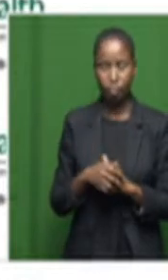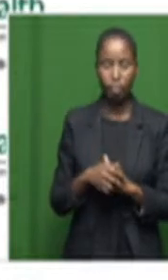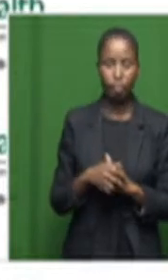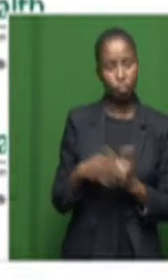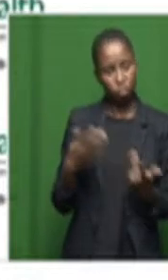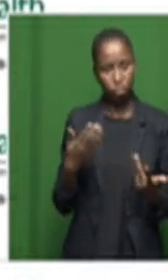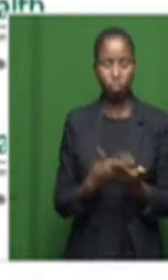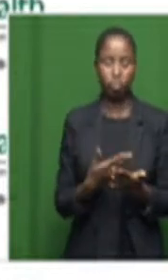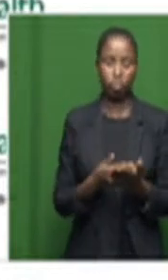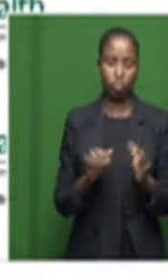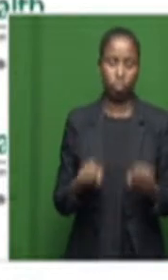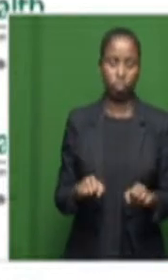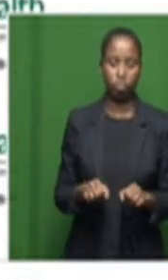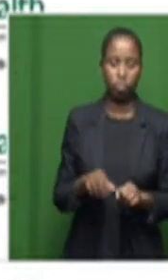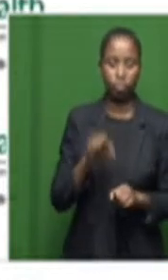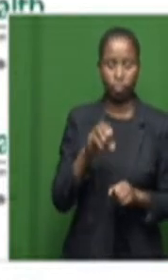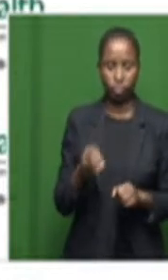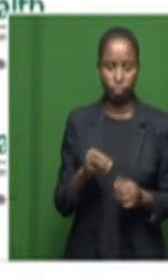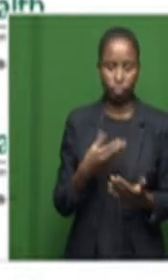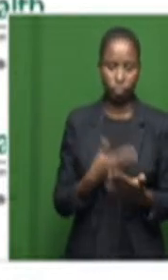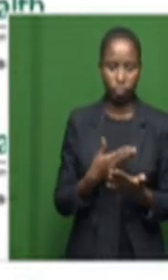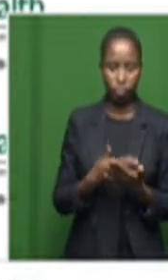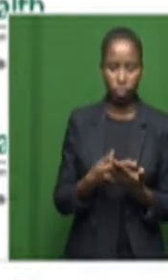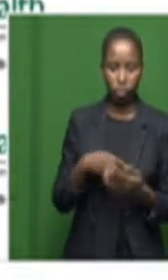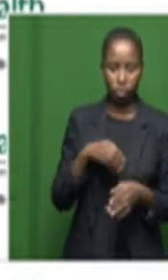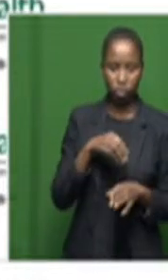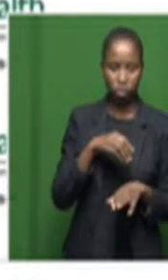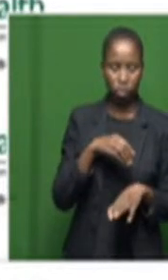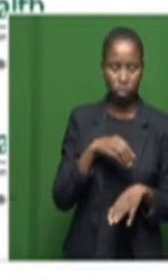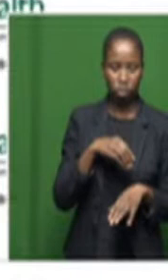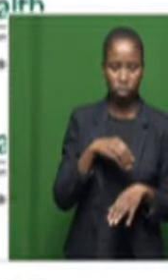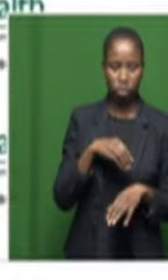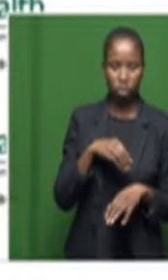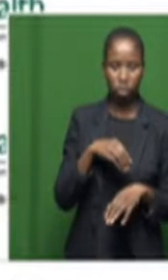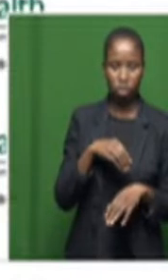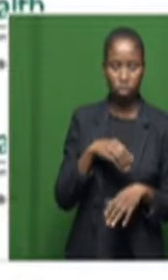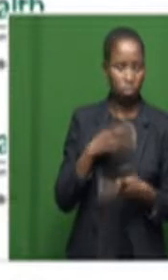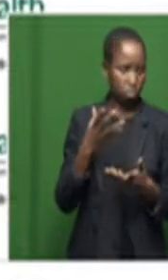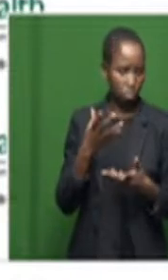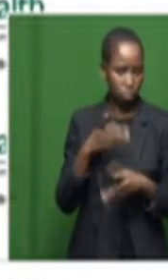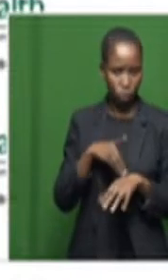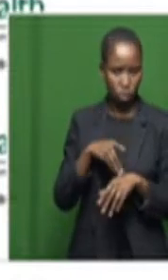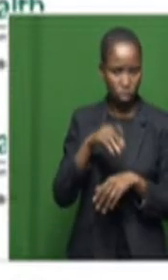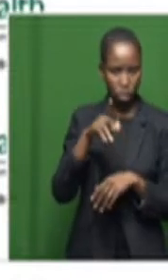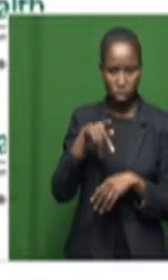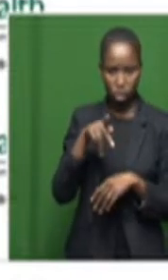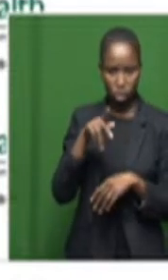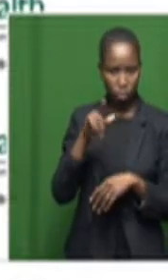Yeah, so maybe Dr. Anban Pillay, I don't know if